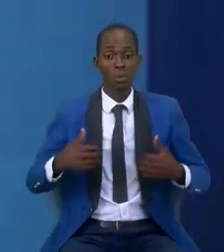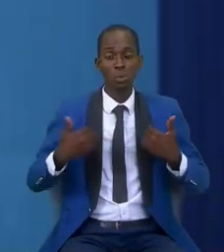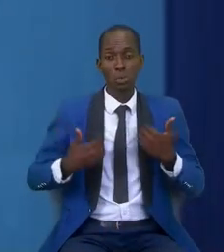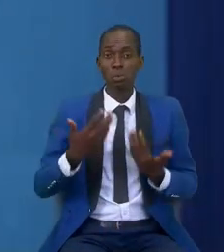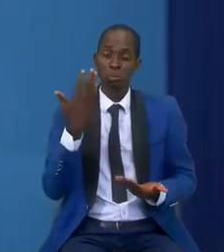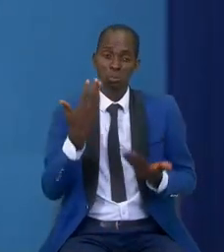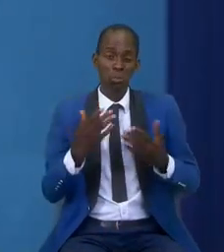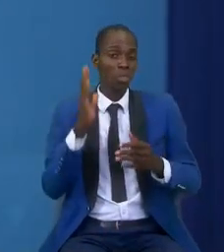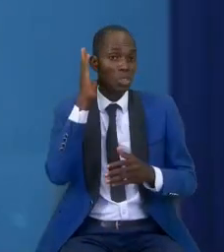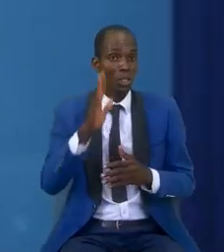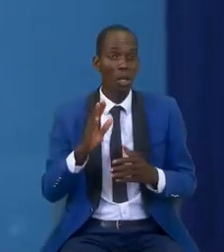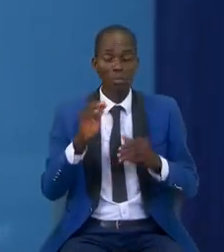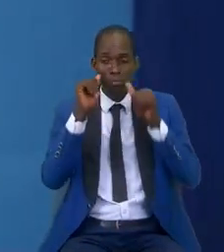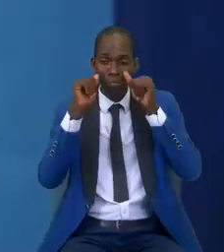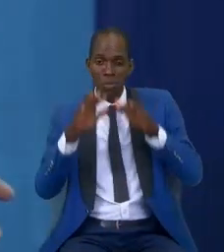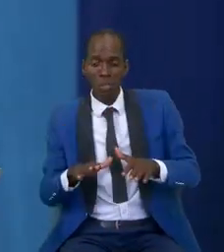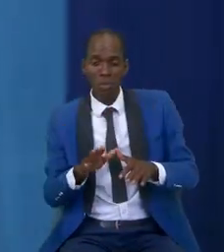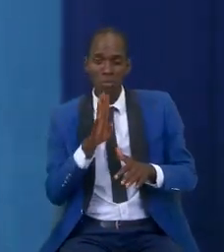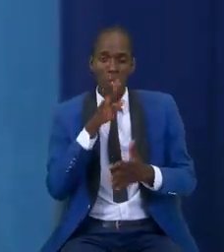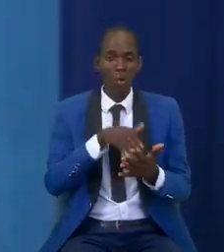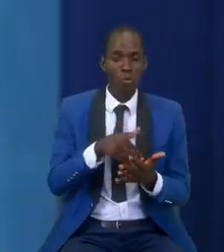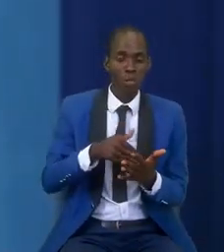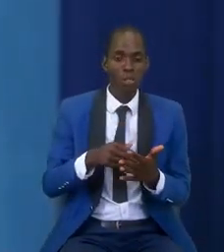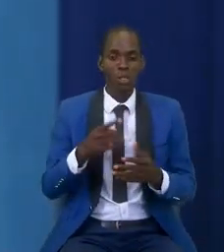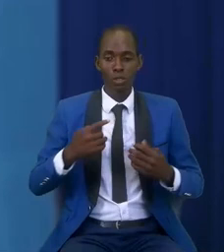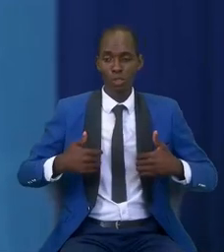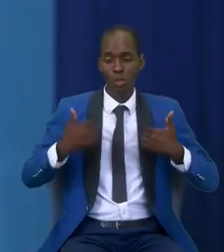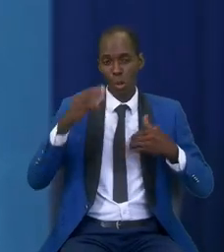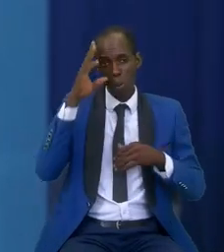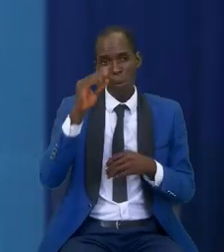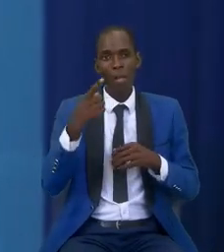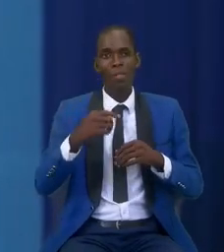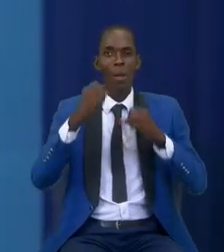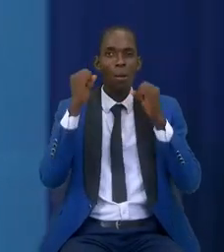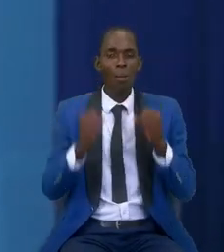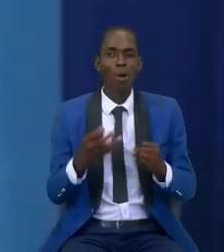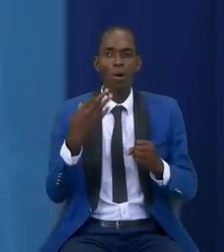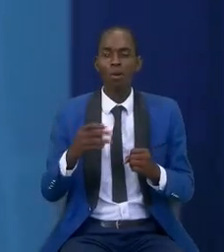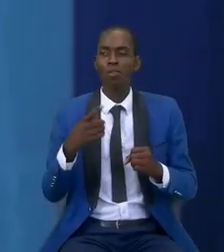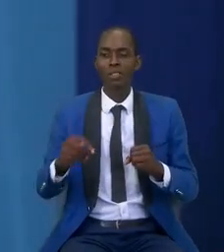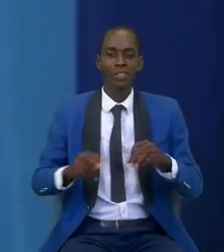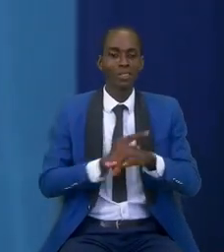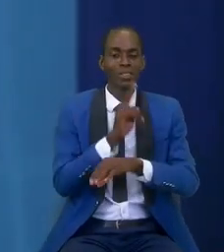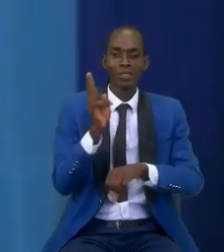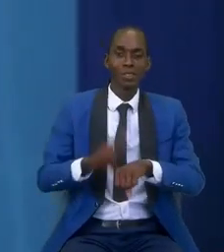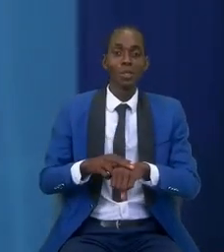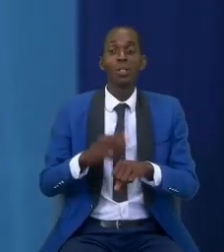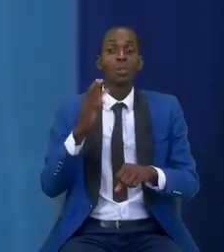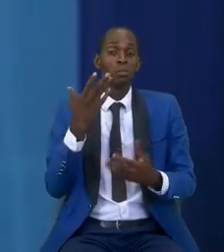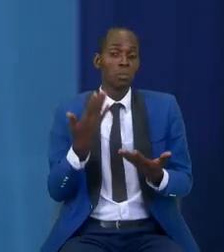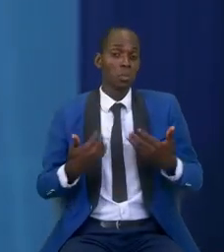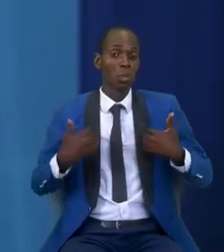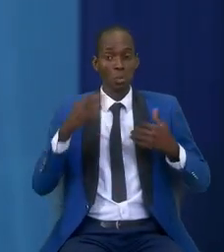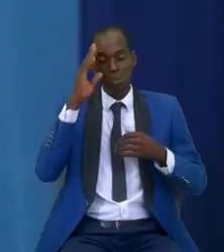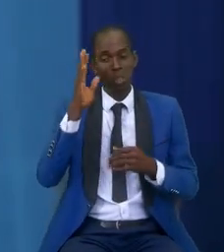power of the nation the young man shall utterly fall but now in Versace one he tells us but